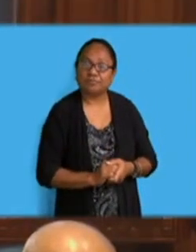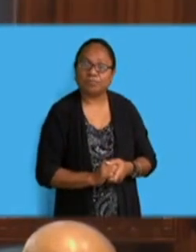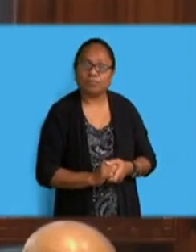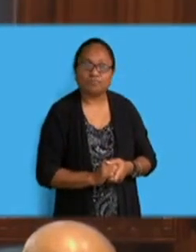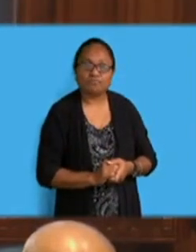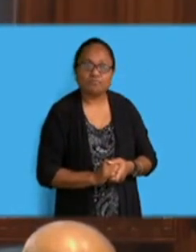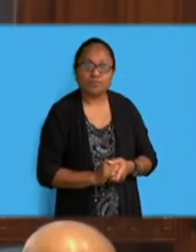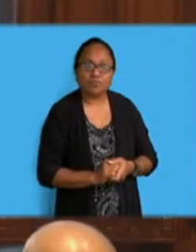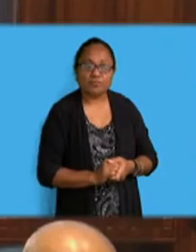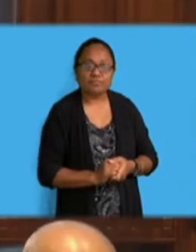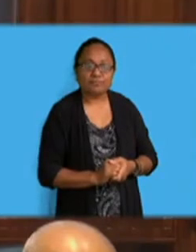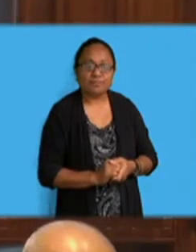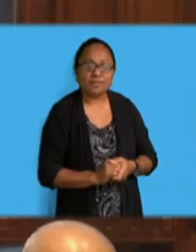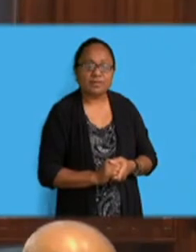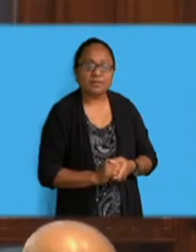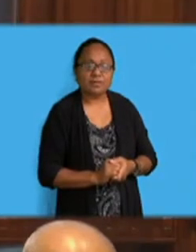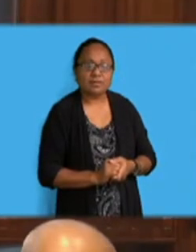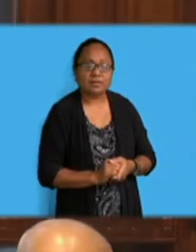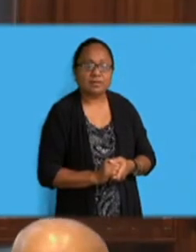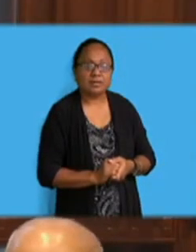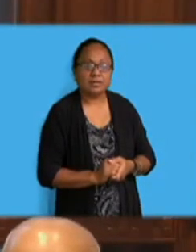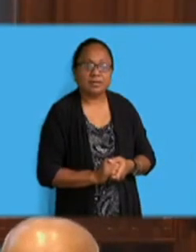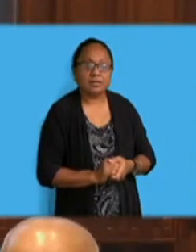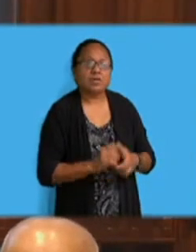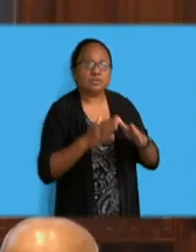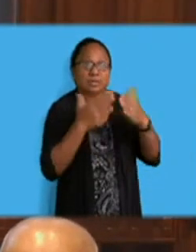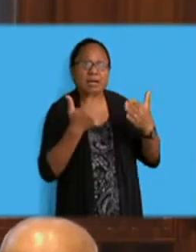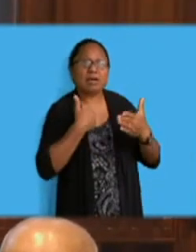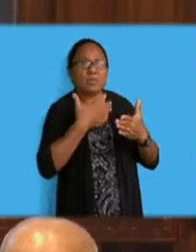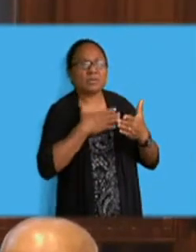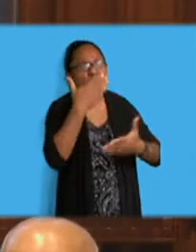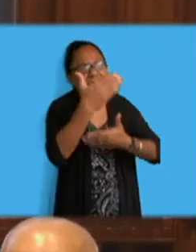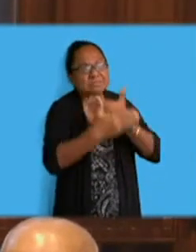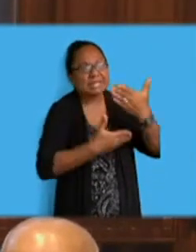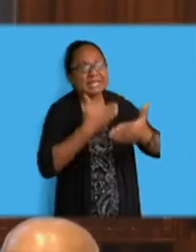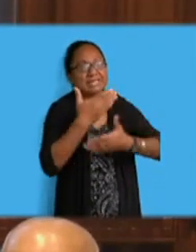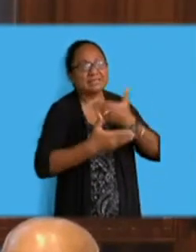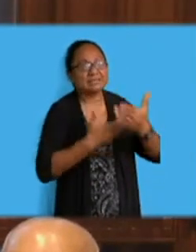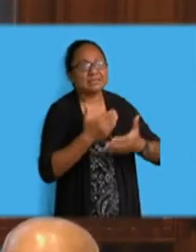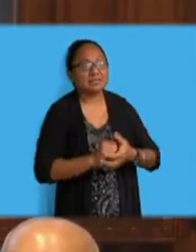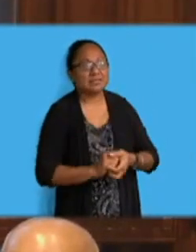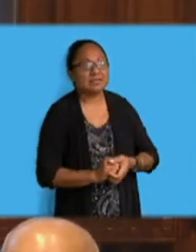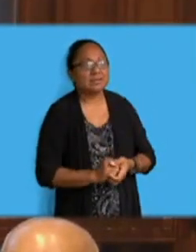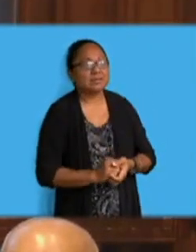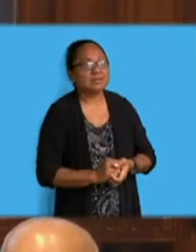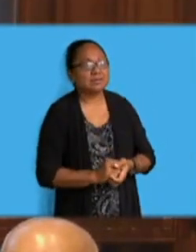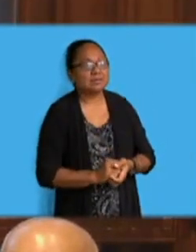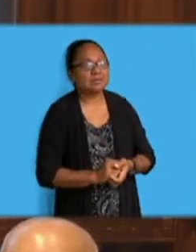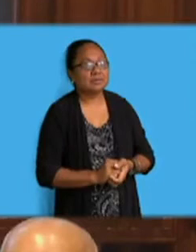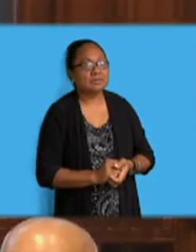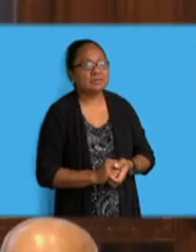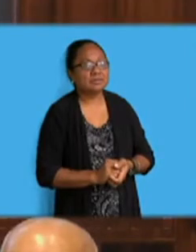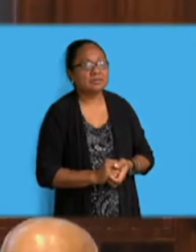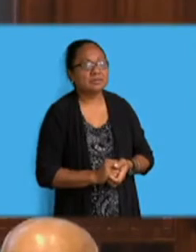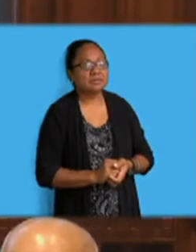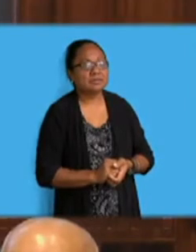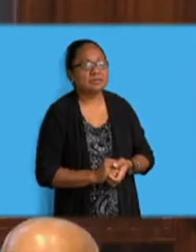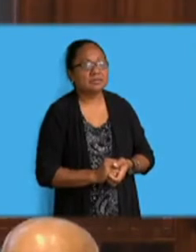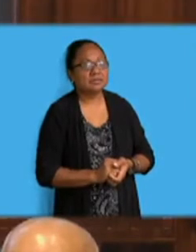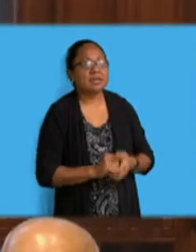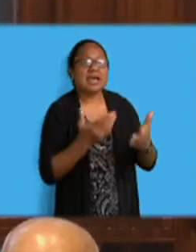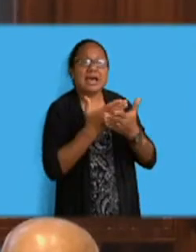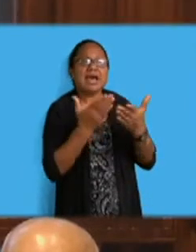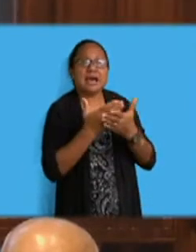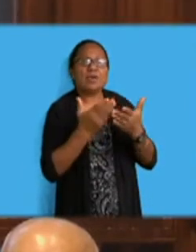Honourable Deputy Speaker, I wish to now shed light on how we, in our journey to provide